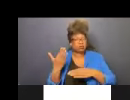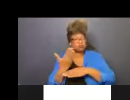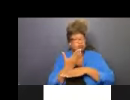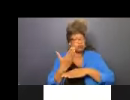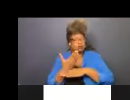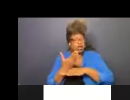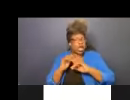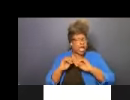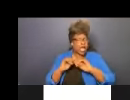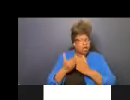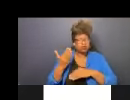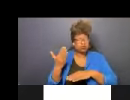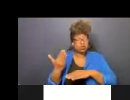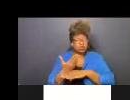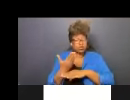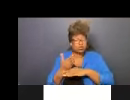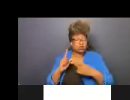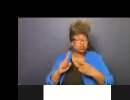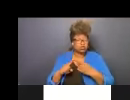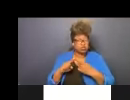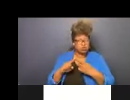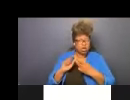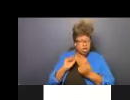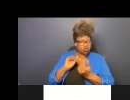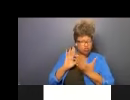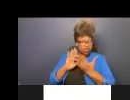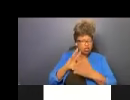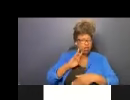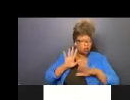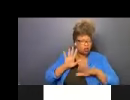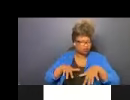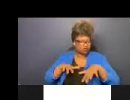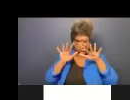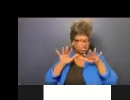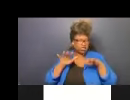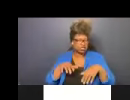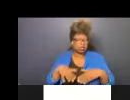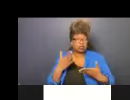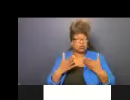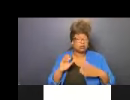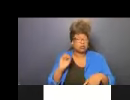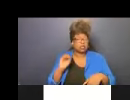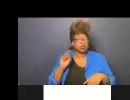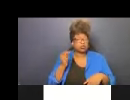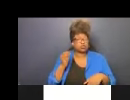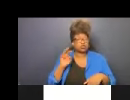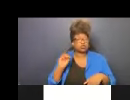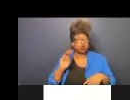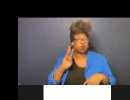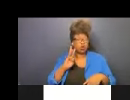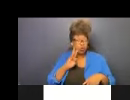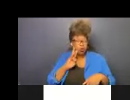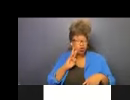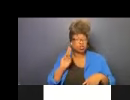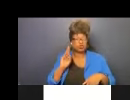flooding? And then I already mentioned the regional stormwater utility, maybe a regional approach is best. So I know that was a